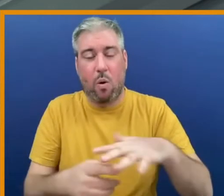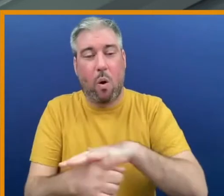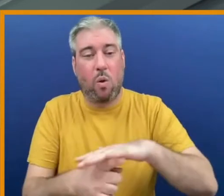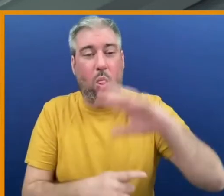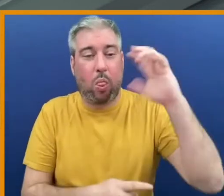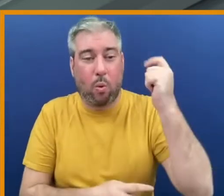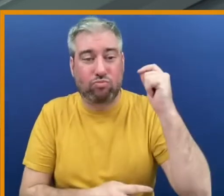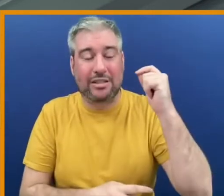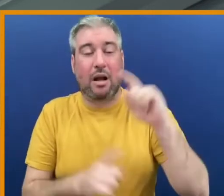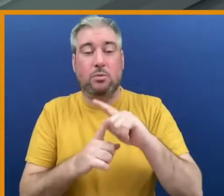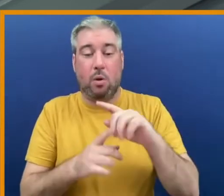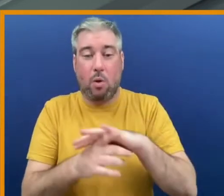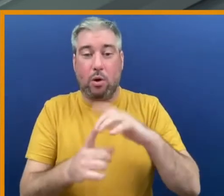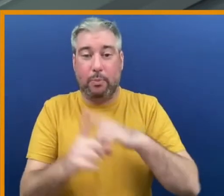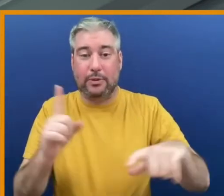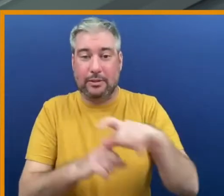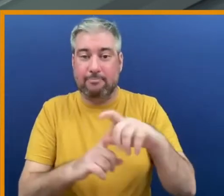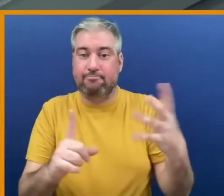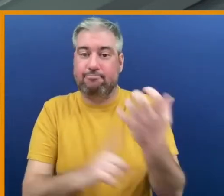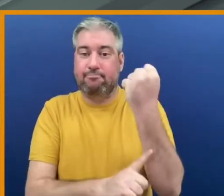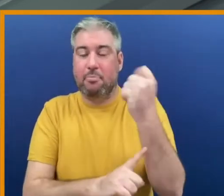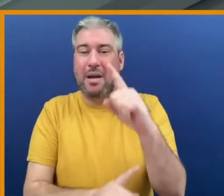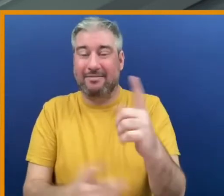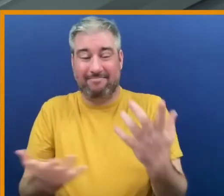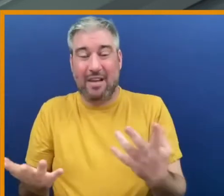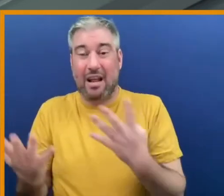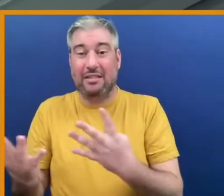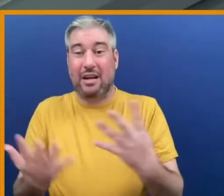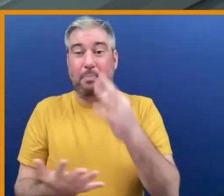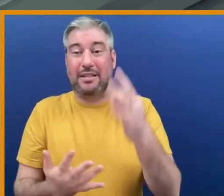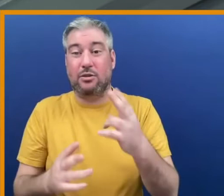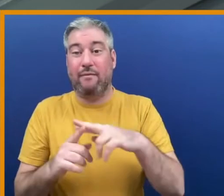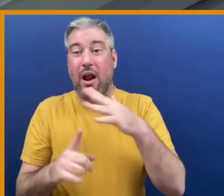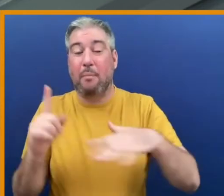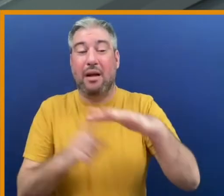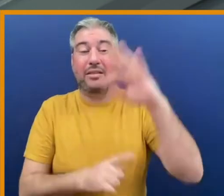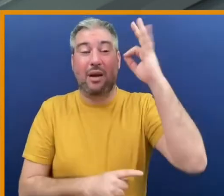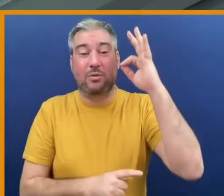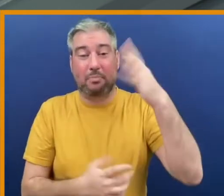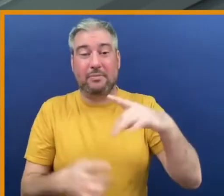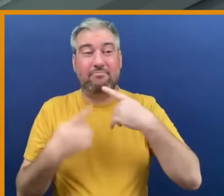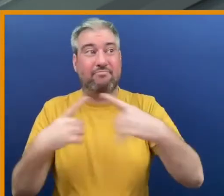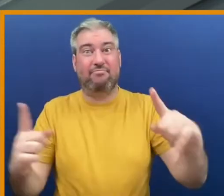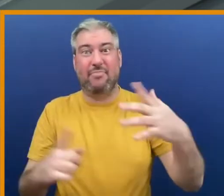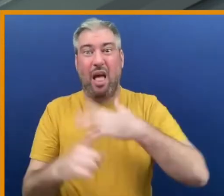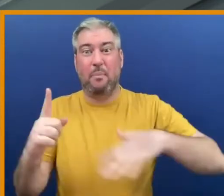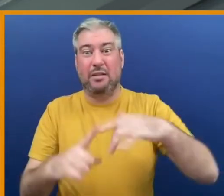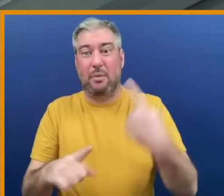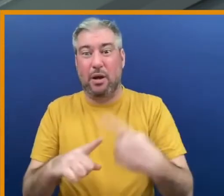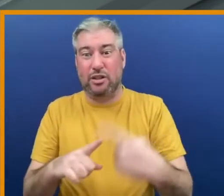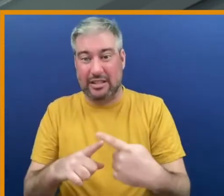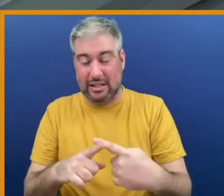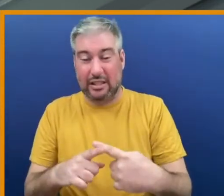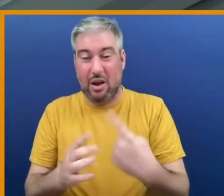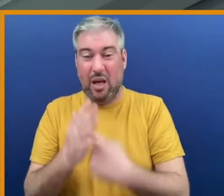councils have declared a climate emergency and only 15% a biodiversity emergency. So we have a lot to do, and I ask us